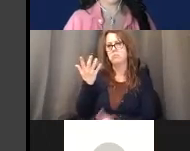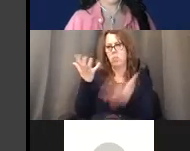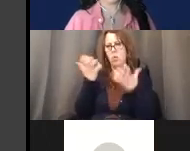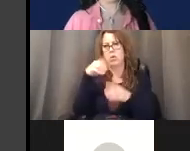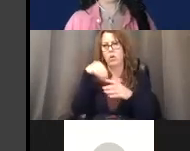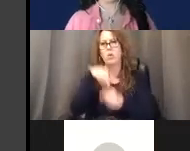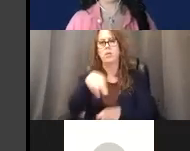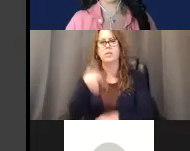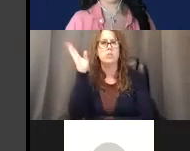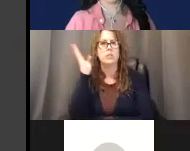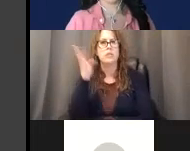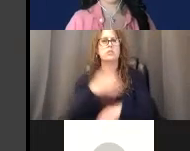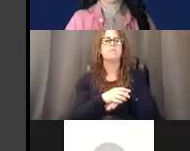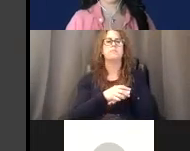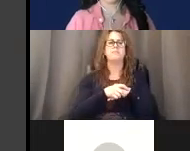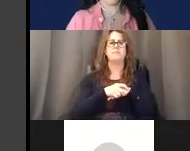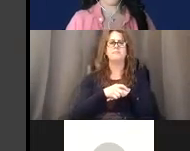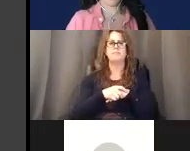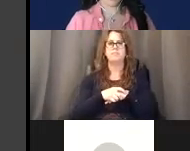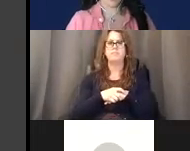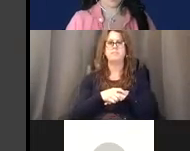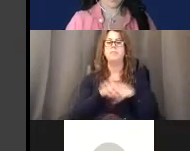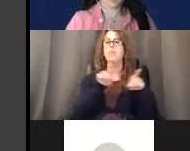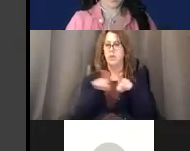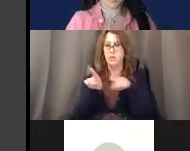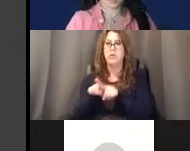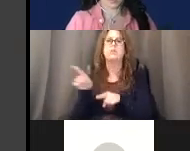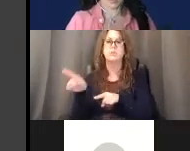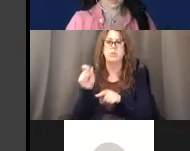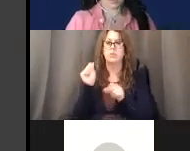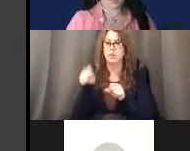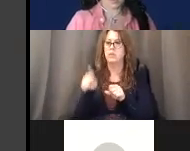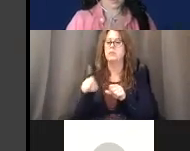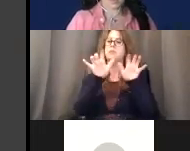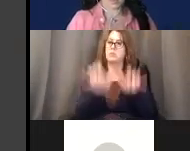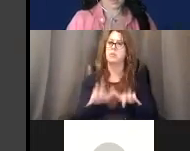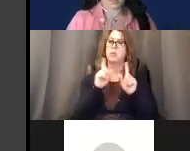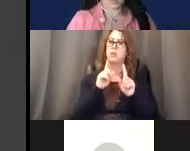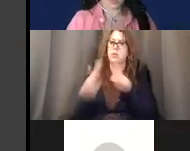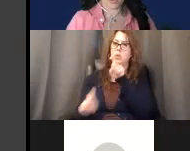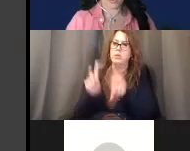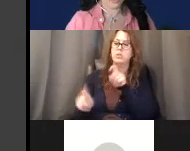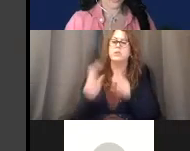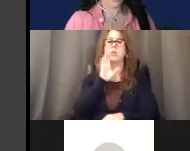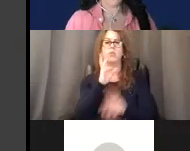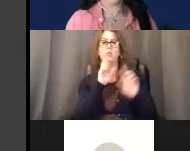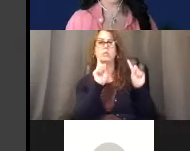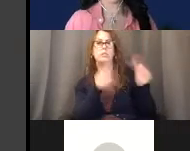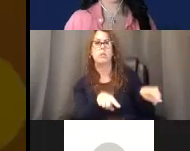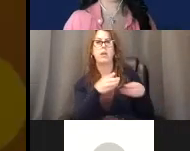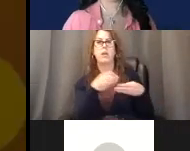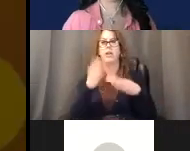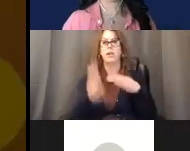was shared, please provide your questions, which we'll respond to at the end of our presentation. So we can go to the next